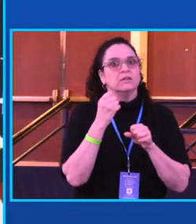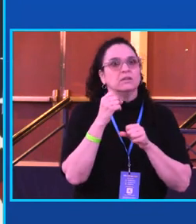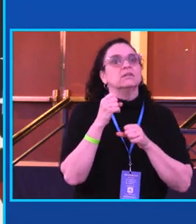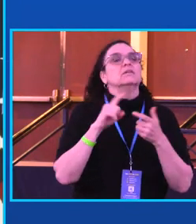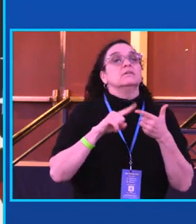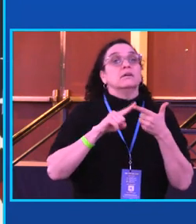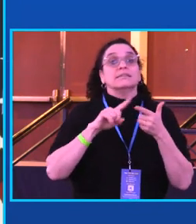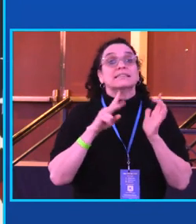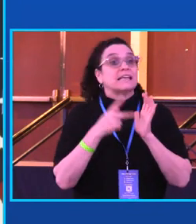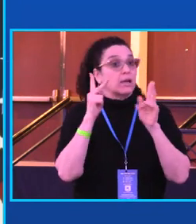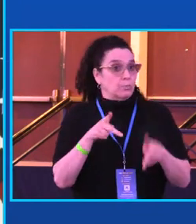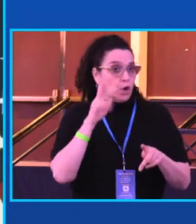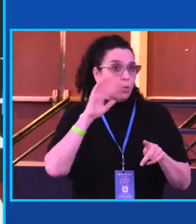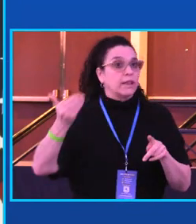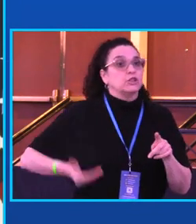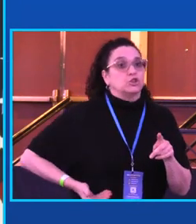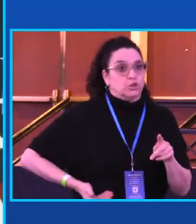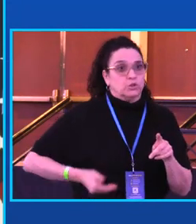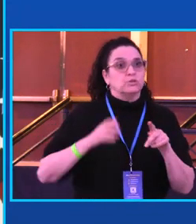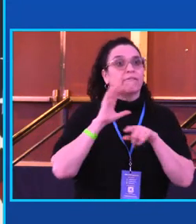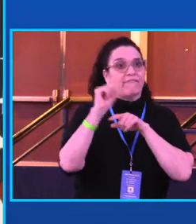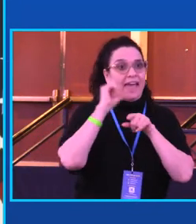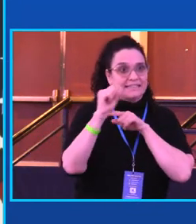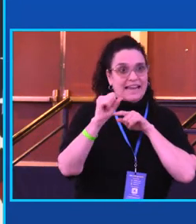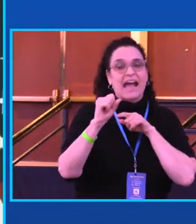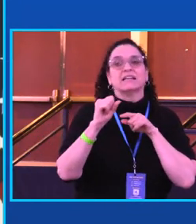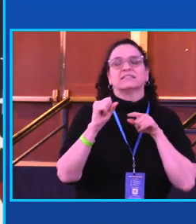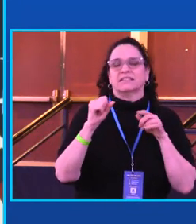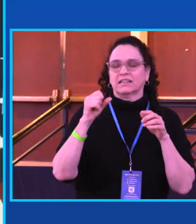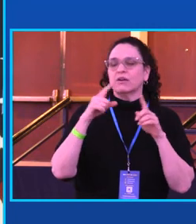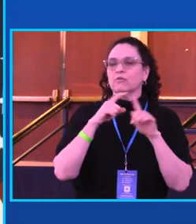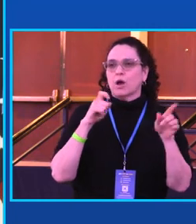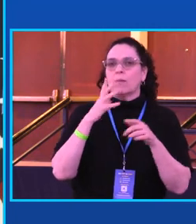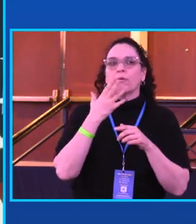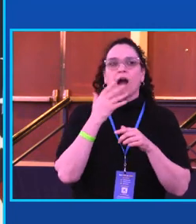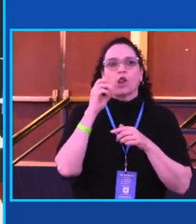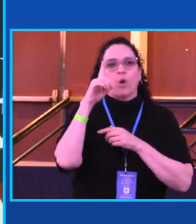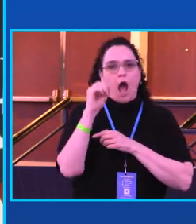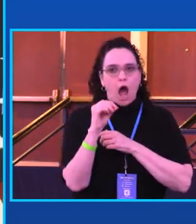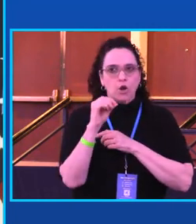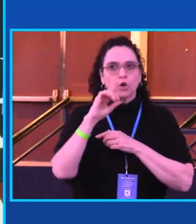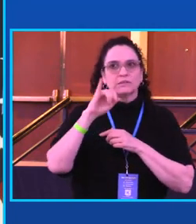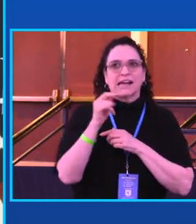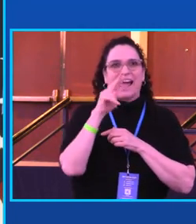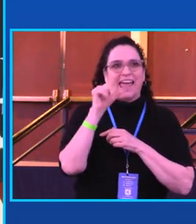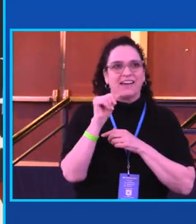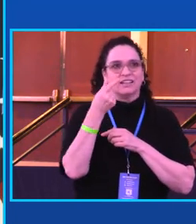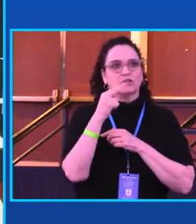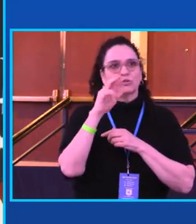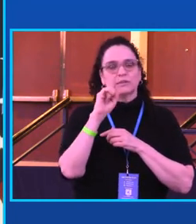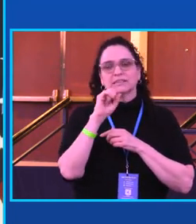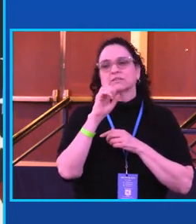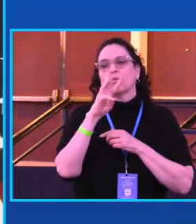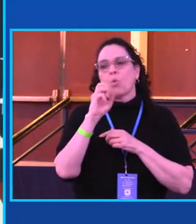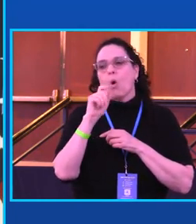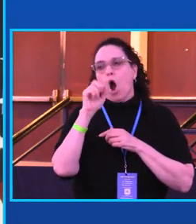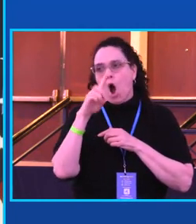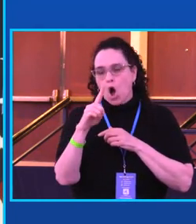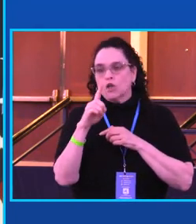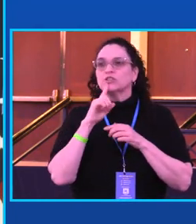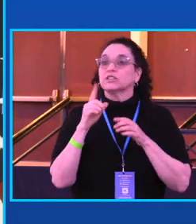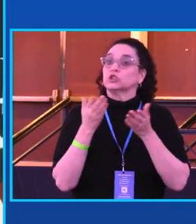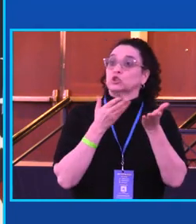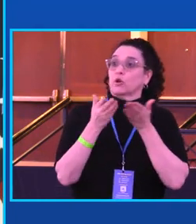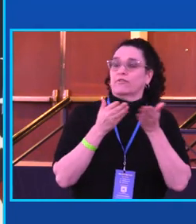fantastic Secretary of State in Colorado, Jenna Griswold, who is serving as the youngest statewide elected